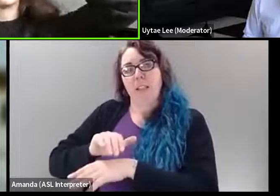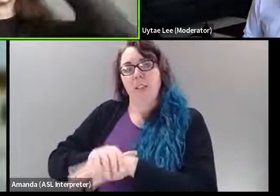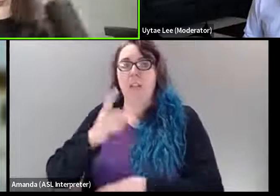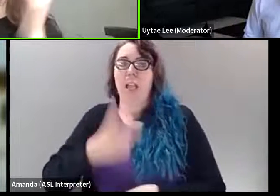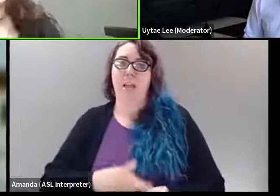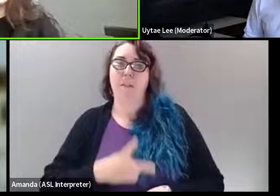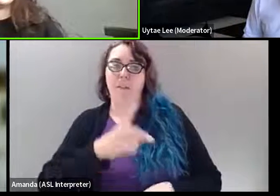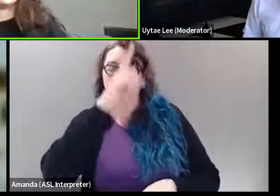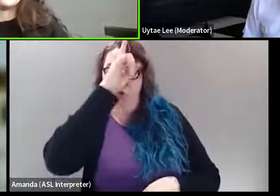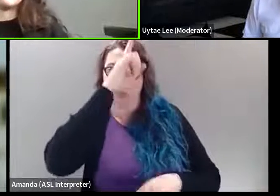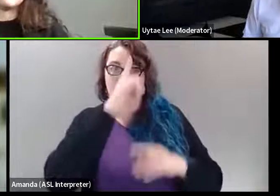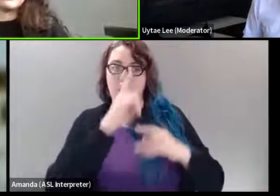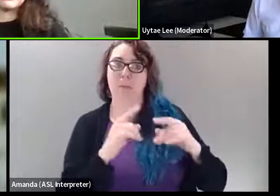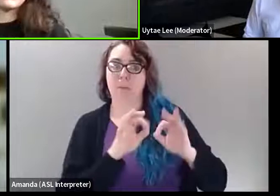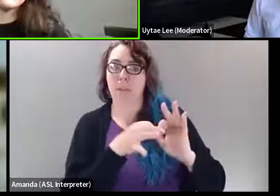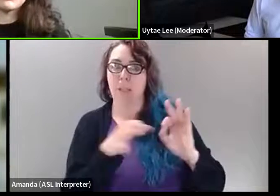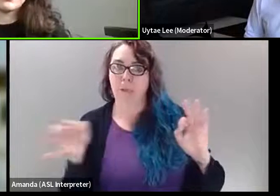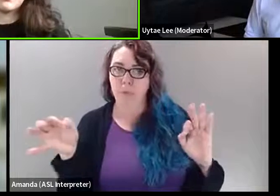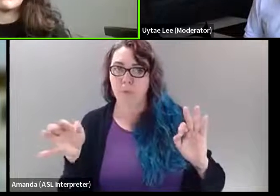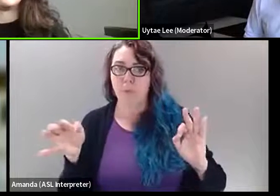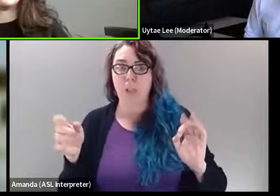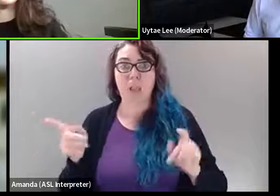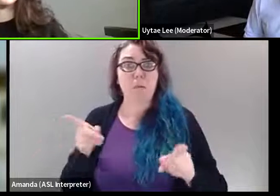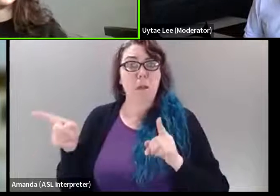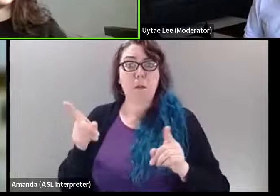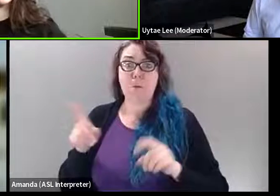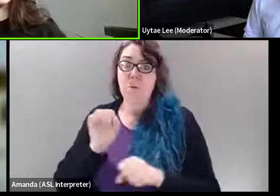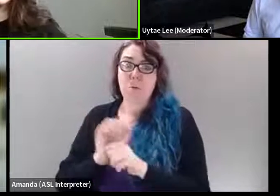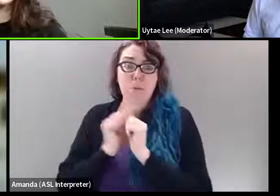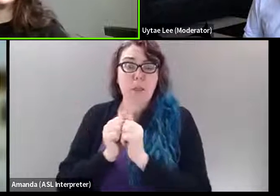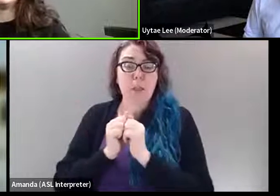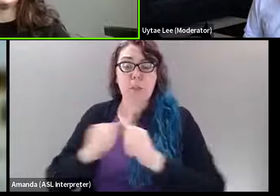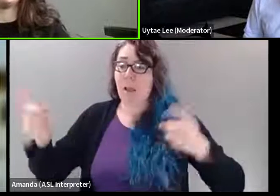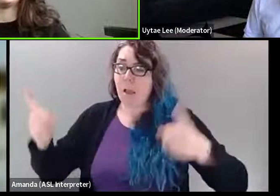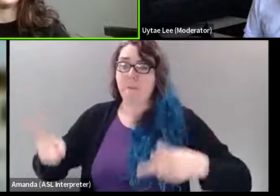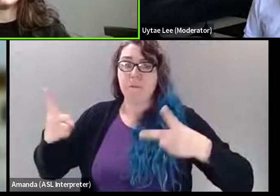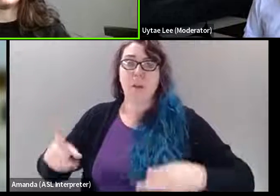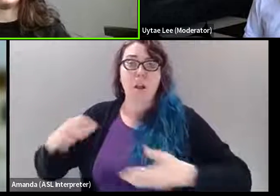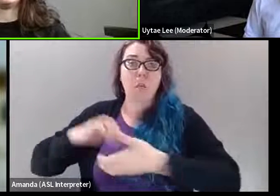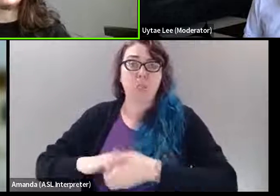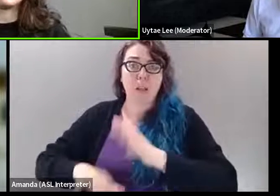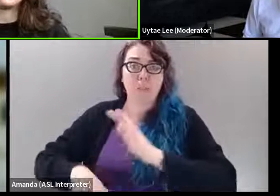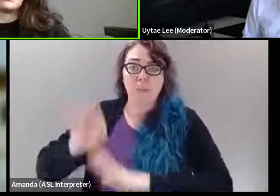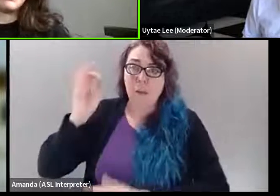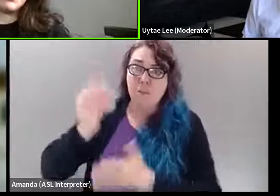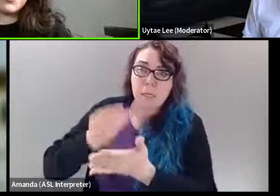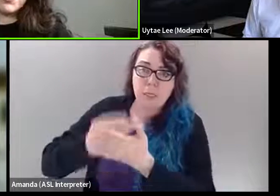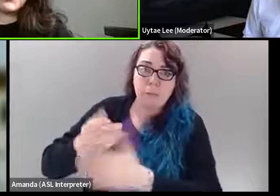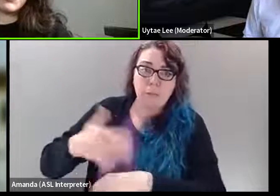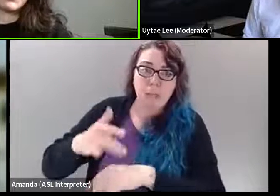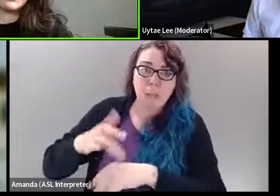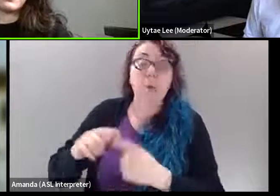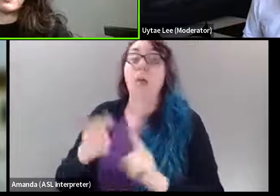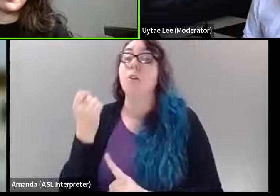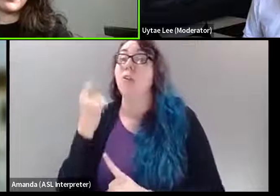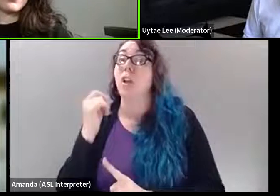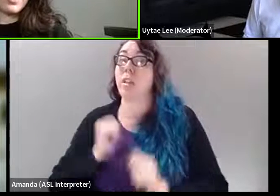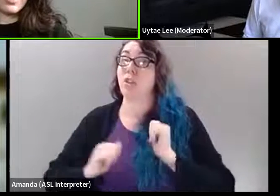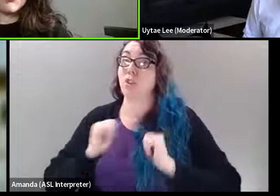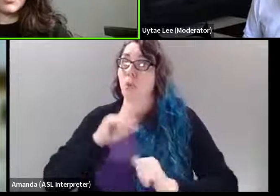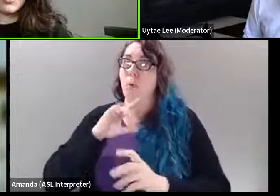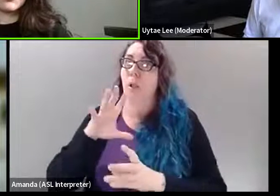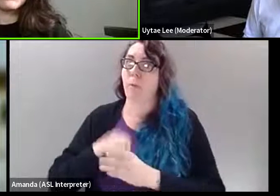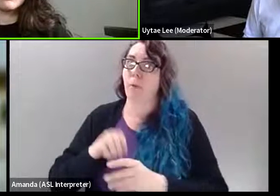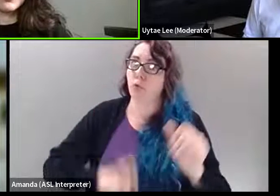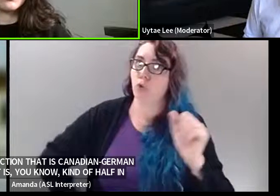it works out really well. And they were able to make their budget work that way. They had additional support. It was a show with a lot of travel involved, so we were really happy that